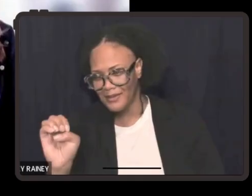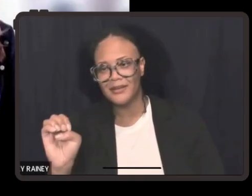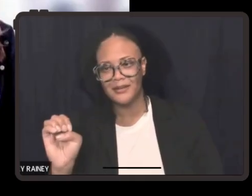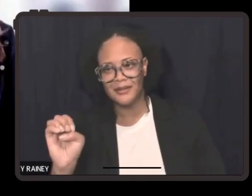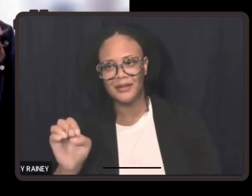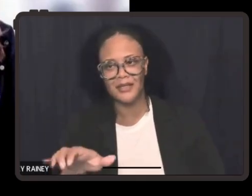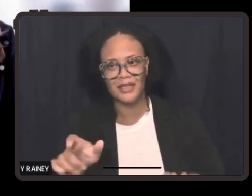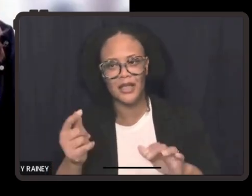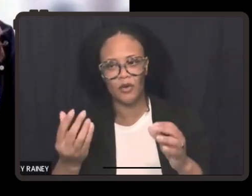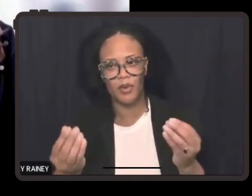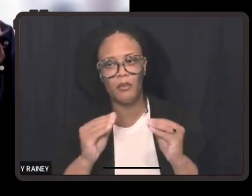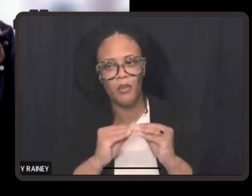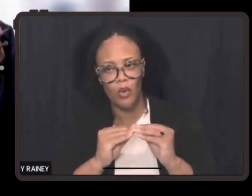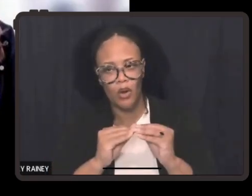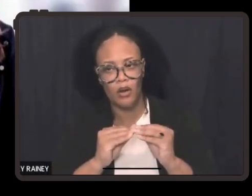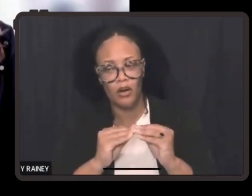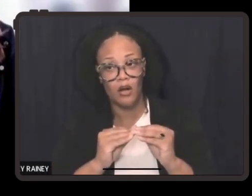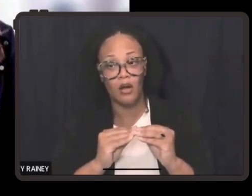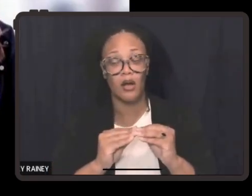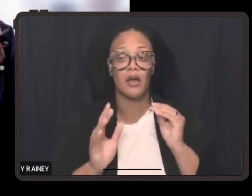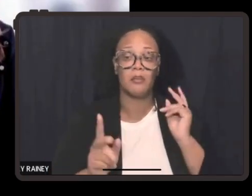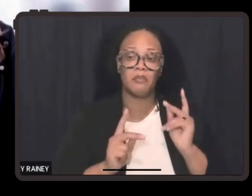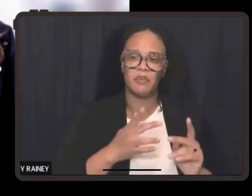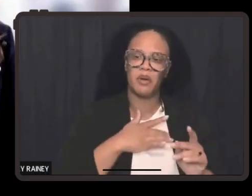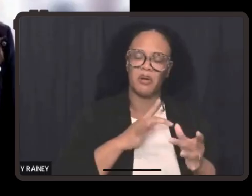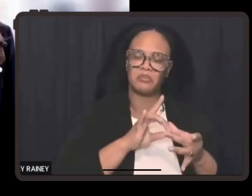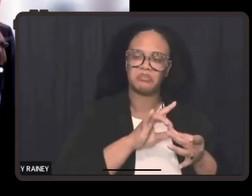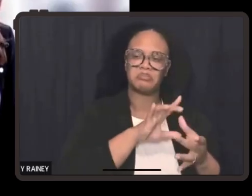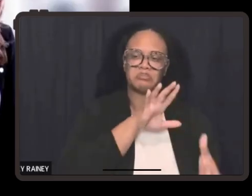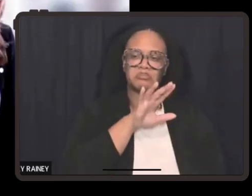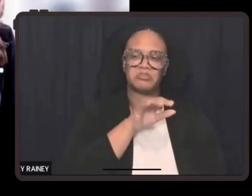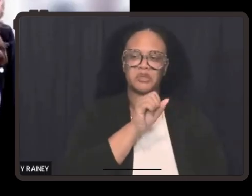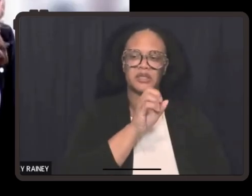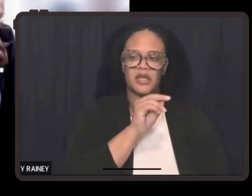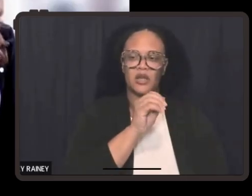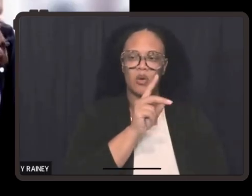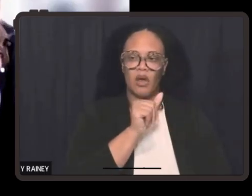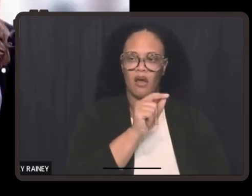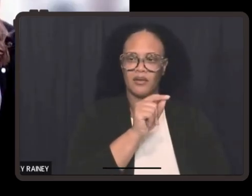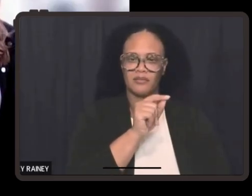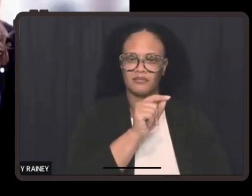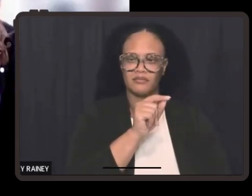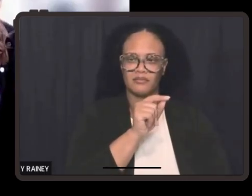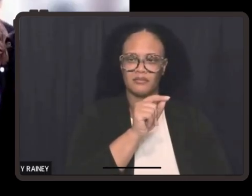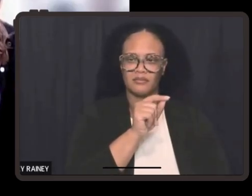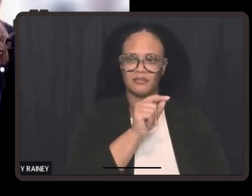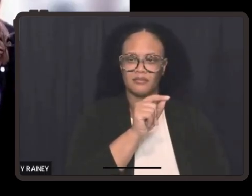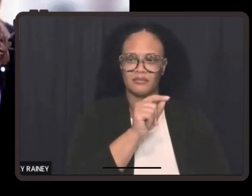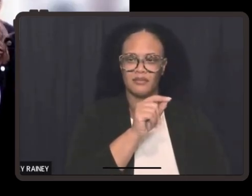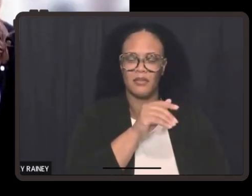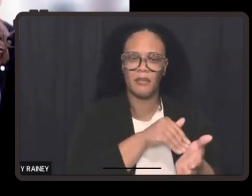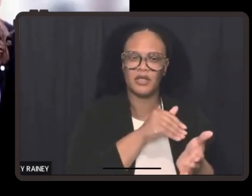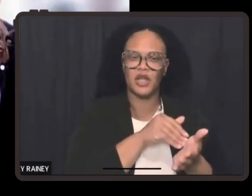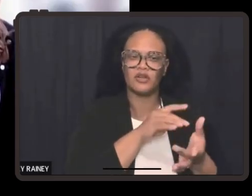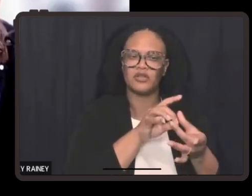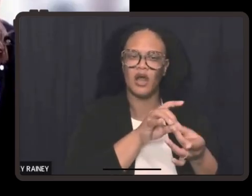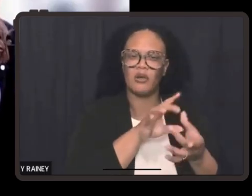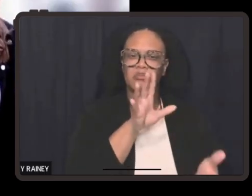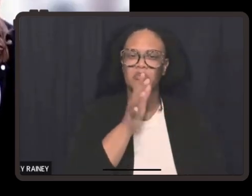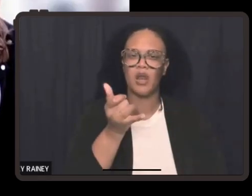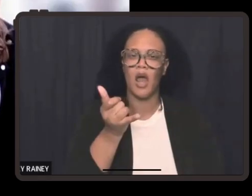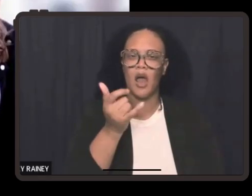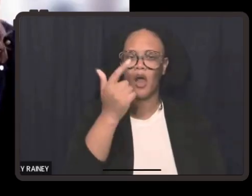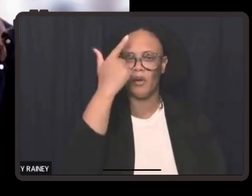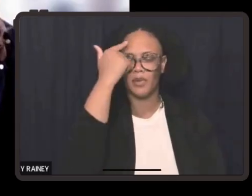it back when I was a young doctor. We used it all the time. It's brilliant, and it doesn't have. People say, "Oh, you get hooked on it." Well, you're